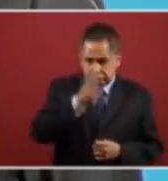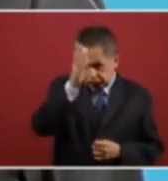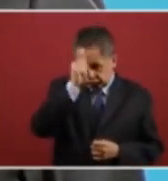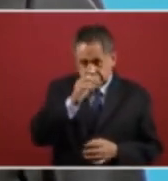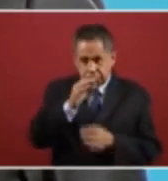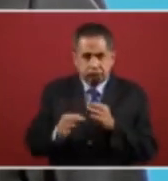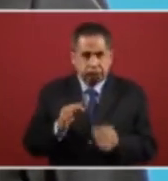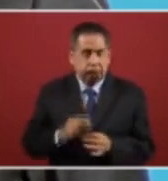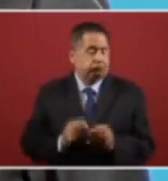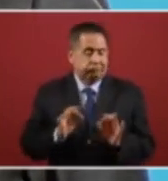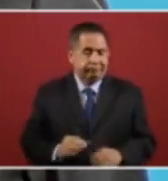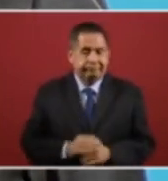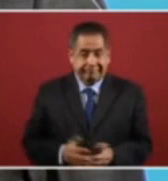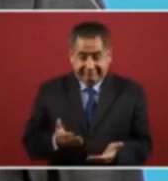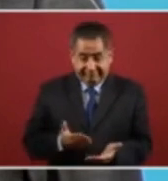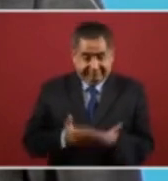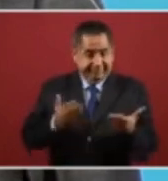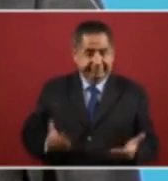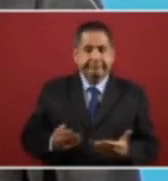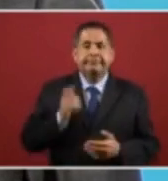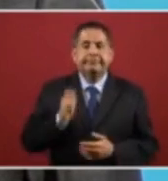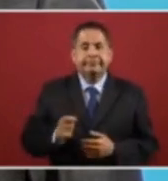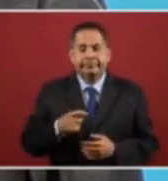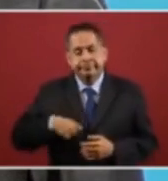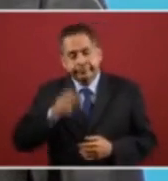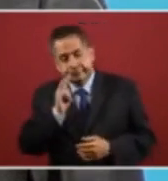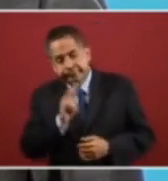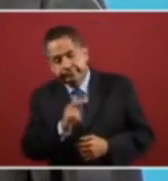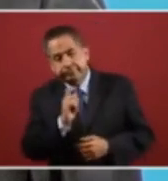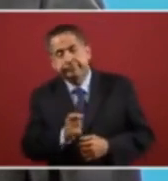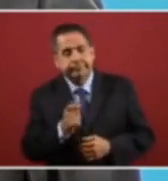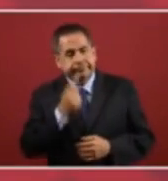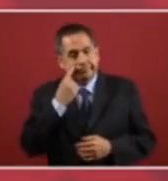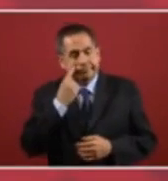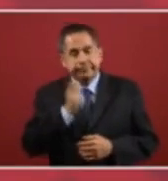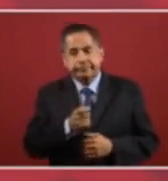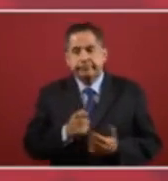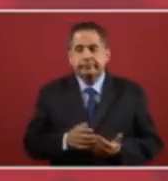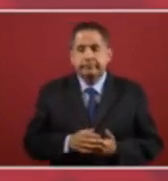to some agreements, and now we are